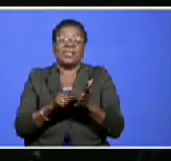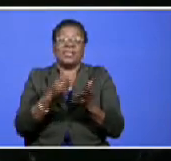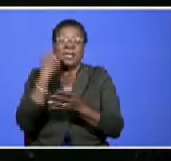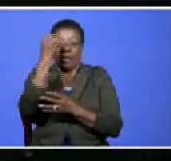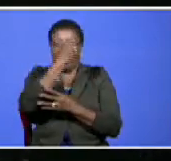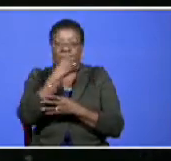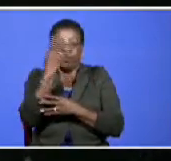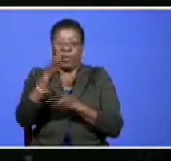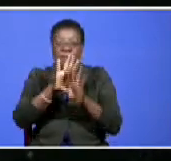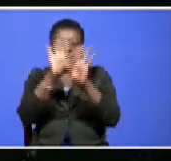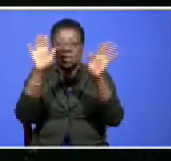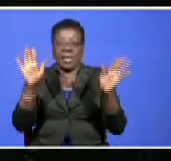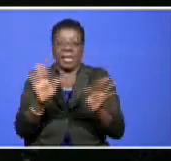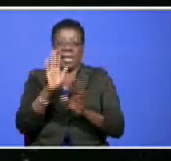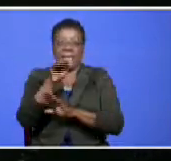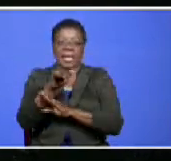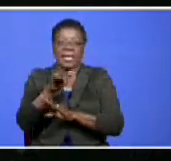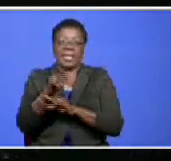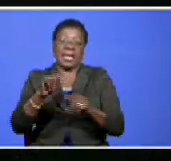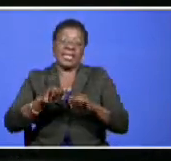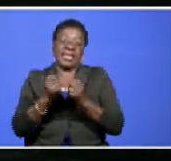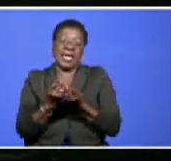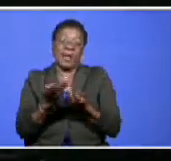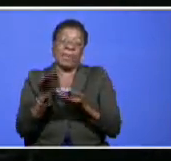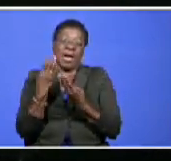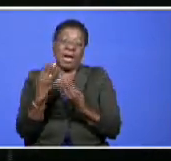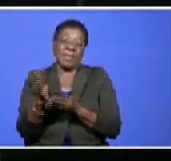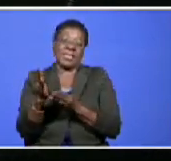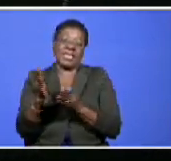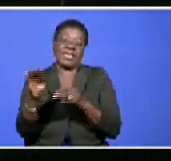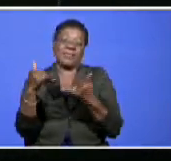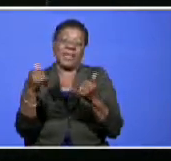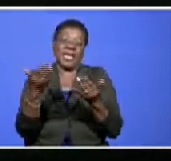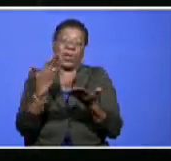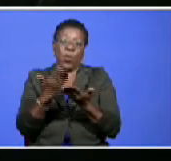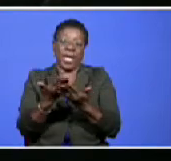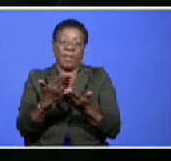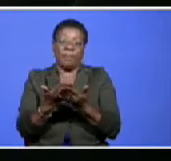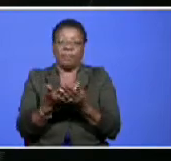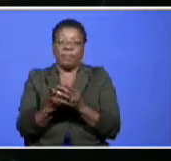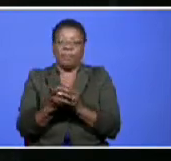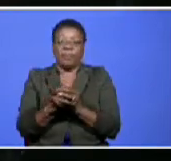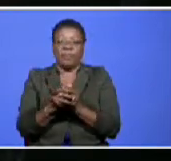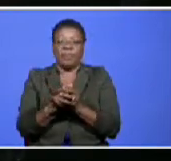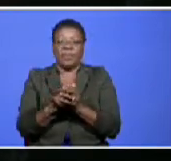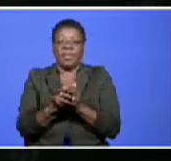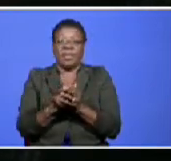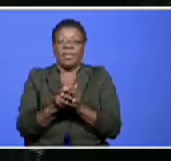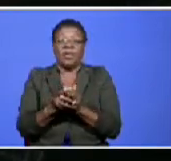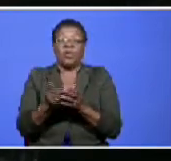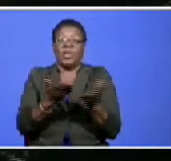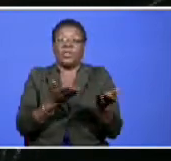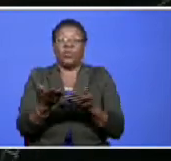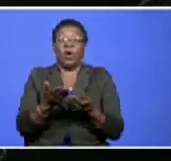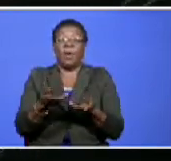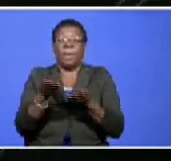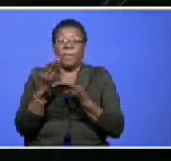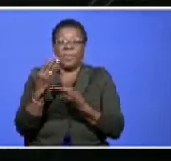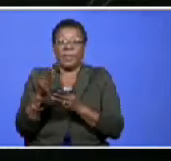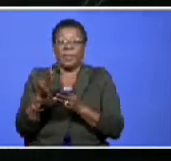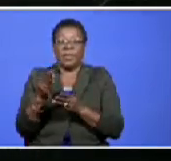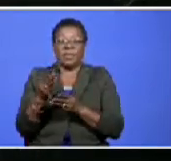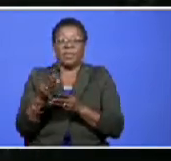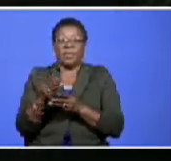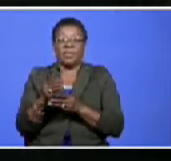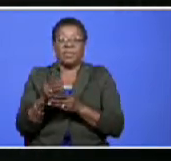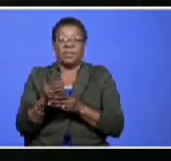beautiful clear night in the stadium, and Team Bahamas is going to hold on. I have to actually know it was free out here tonight. They just want people to bring hurricane supplies. That was a very good gesture